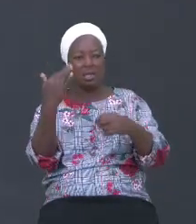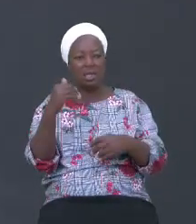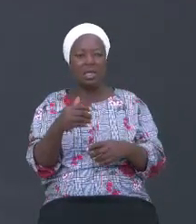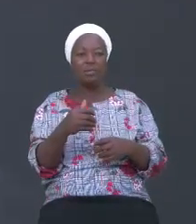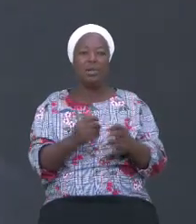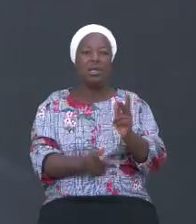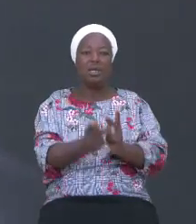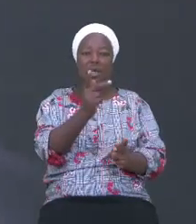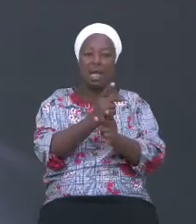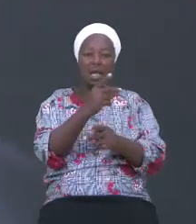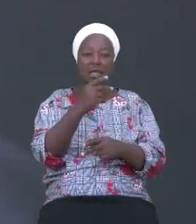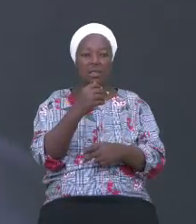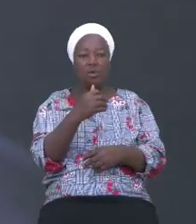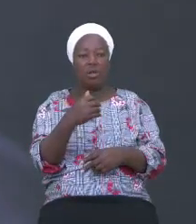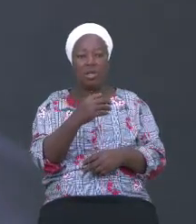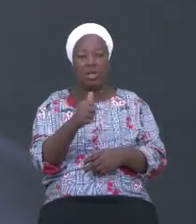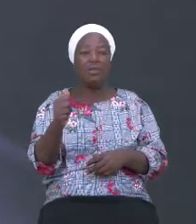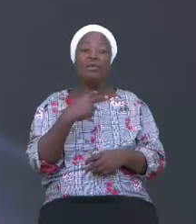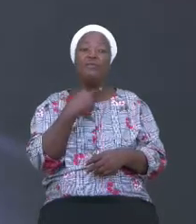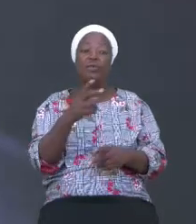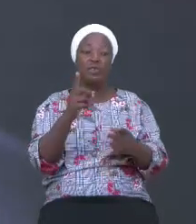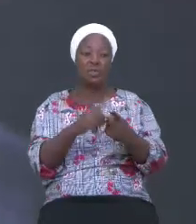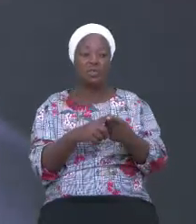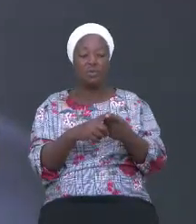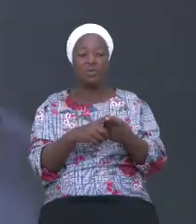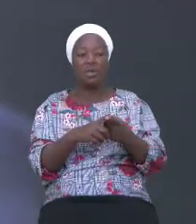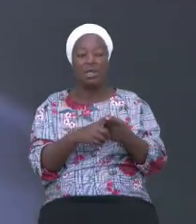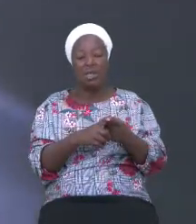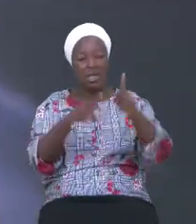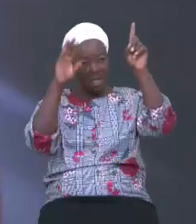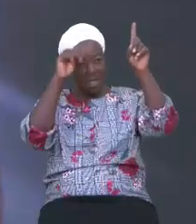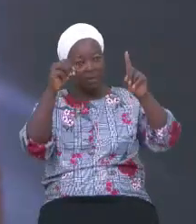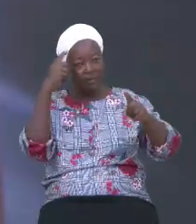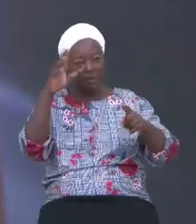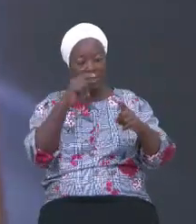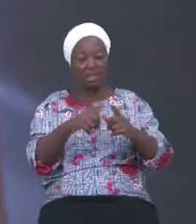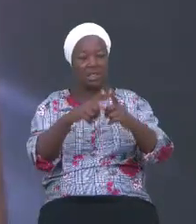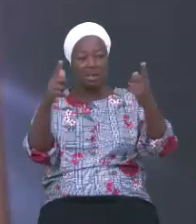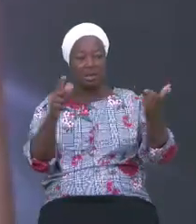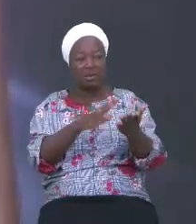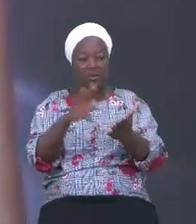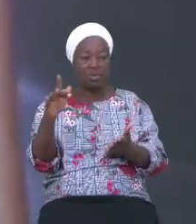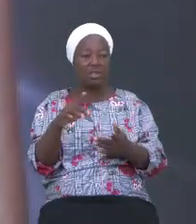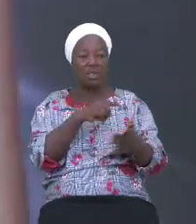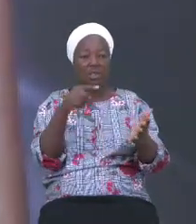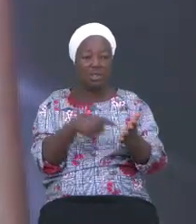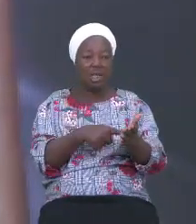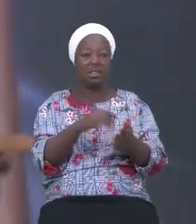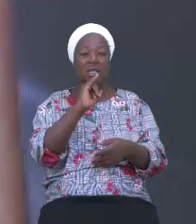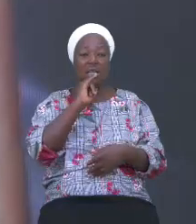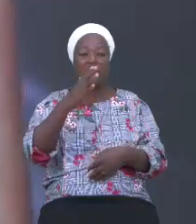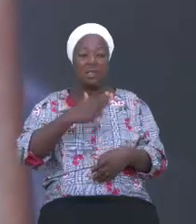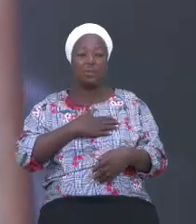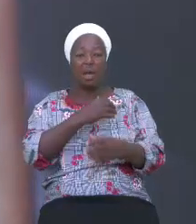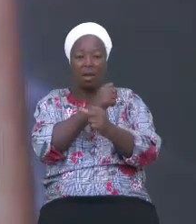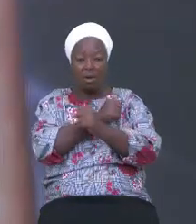such a voice to him from the excellent glory, this is my